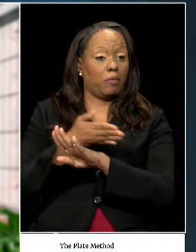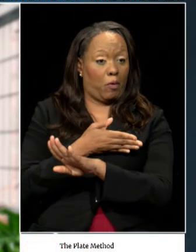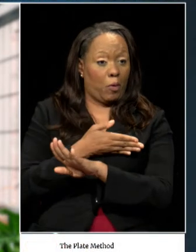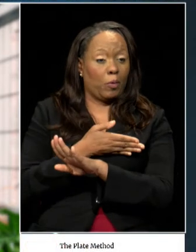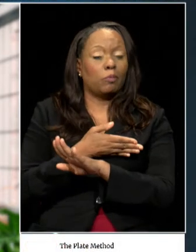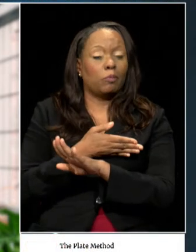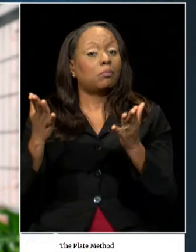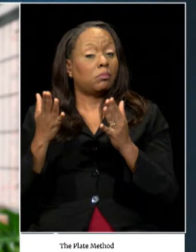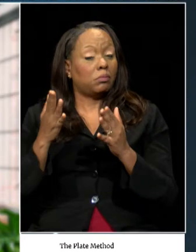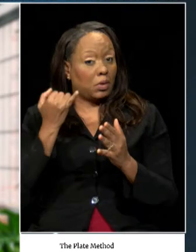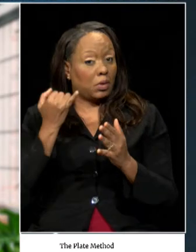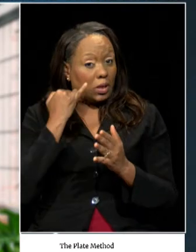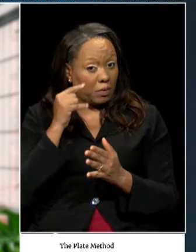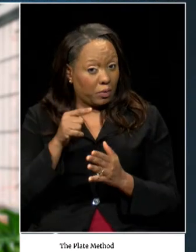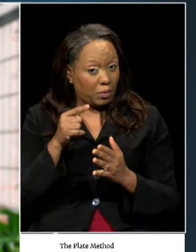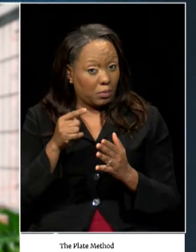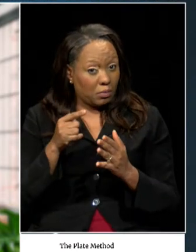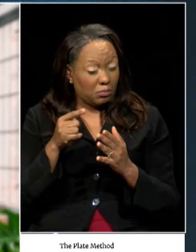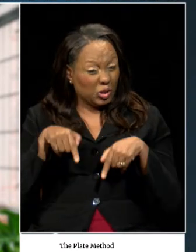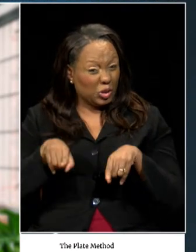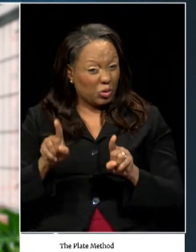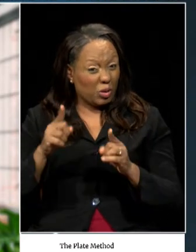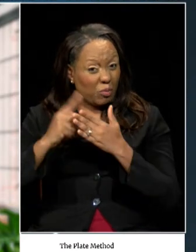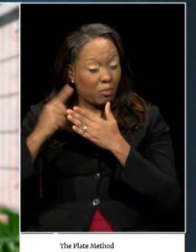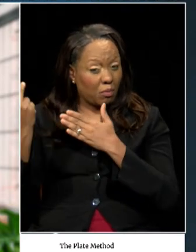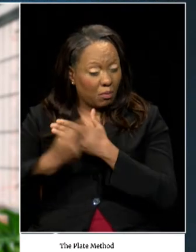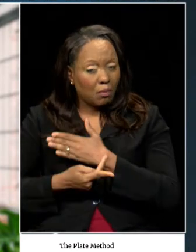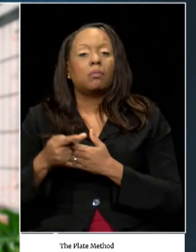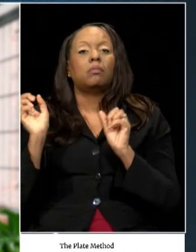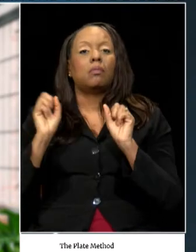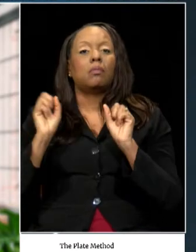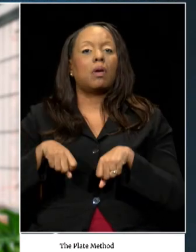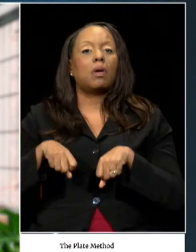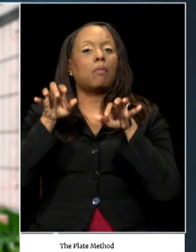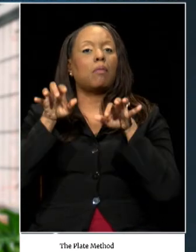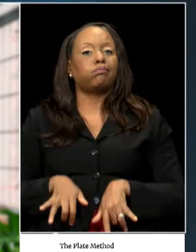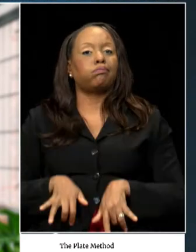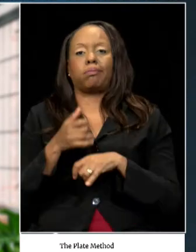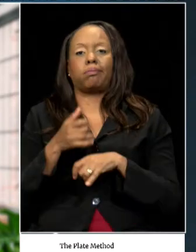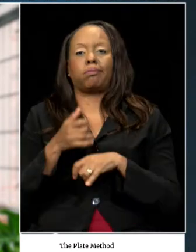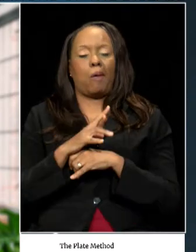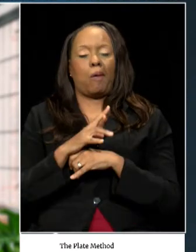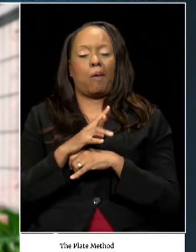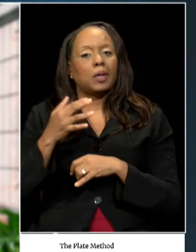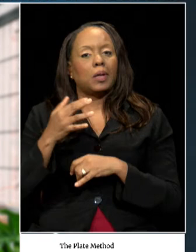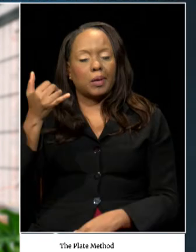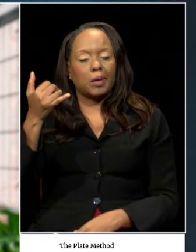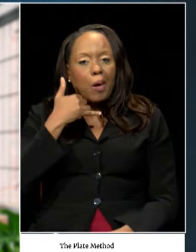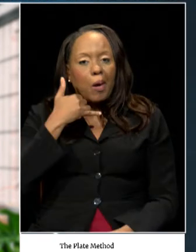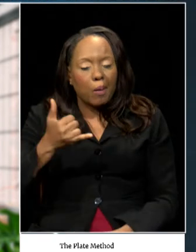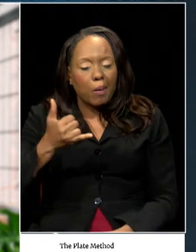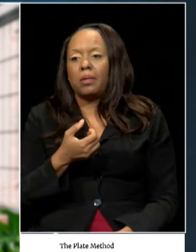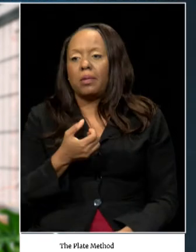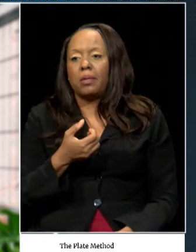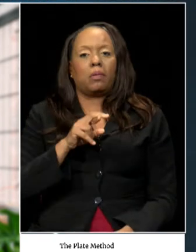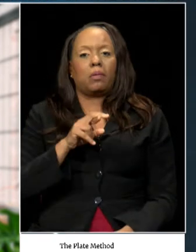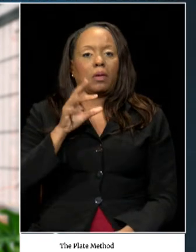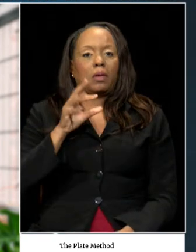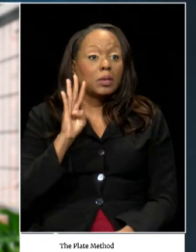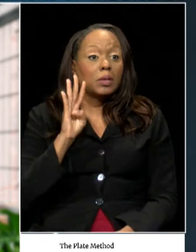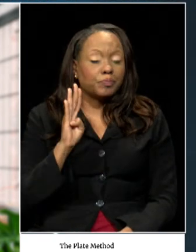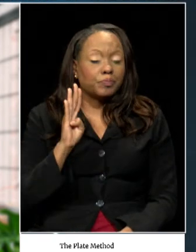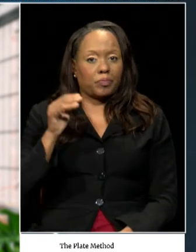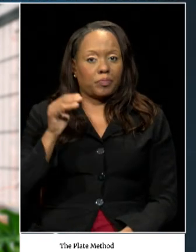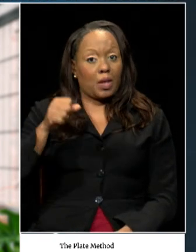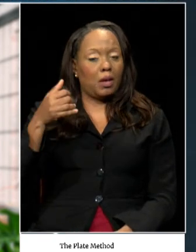you to remember you can also do so via all the social media platforms. We are streaming online and of course you can call us